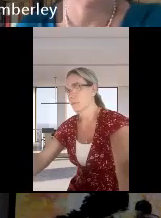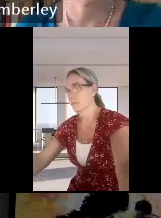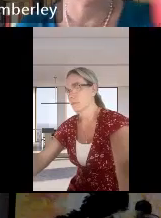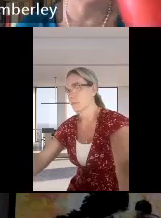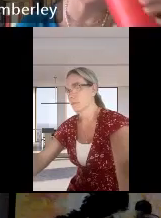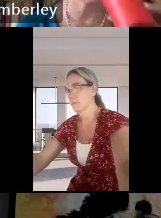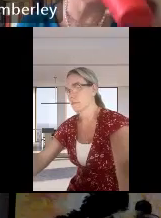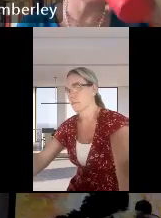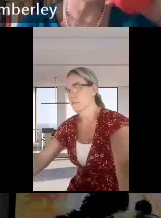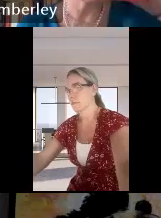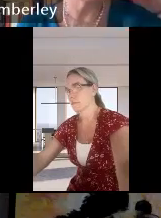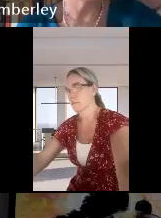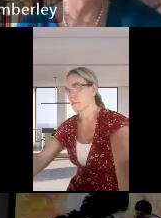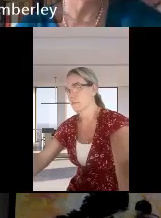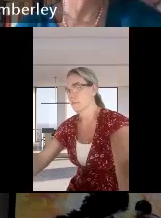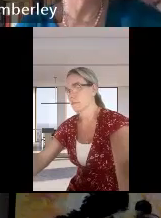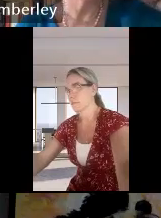surplus,